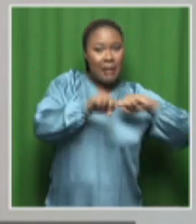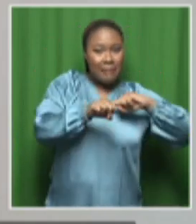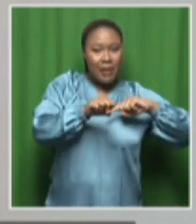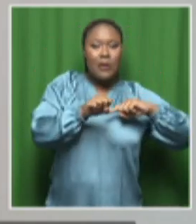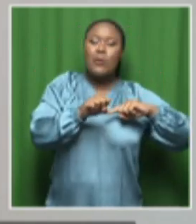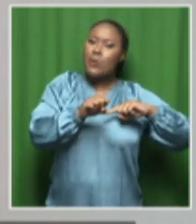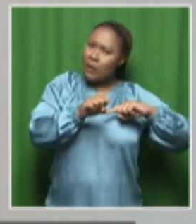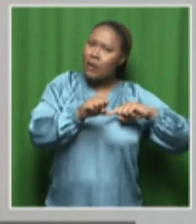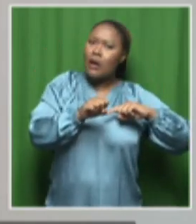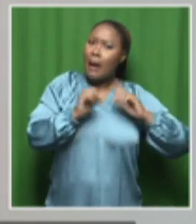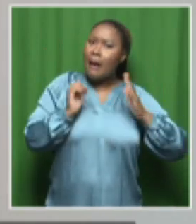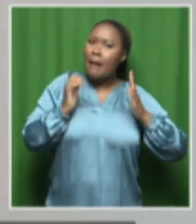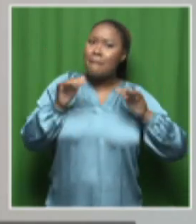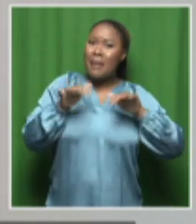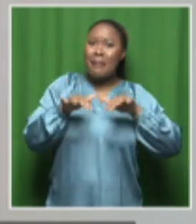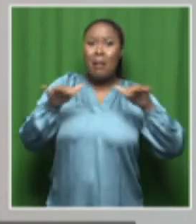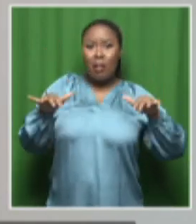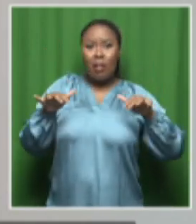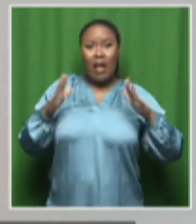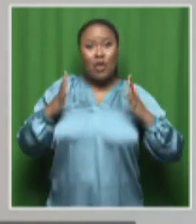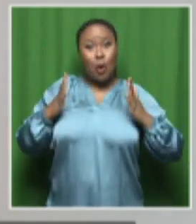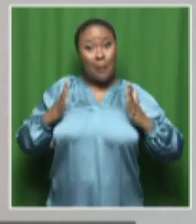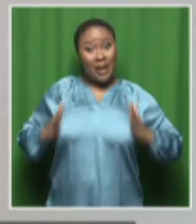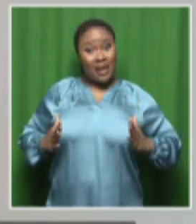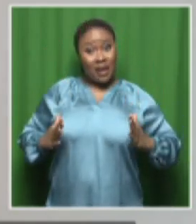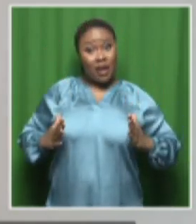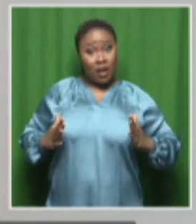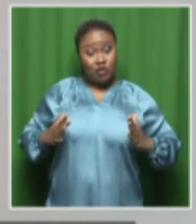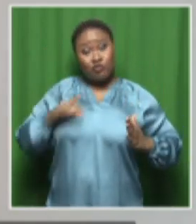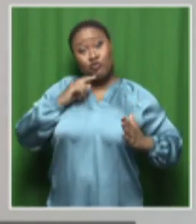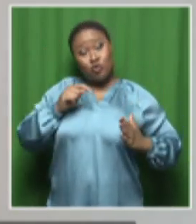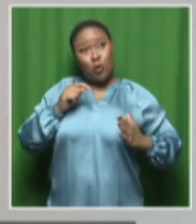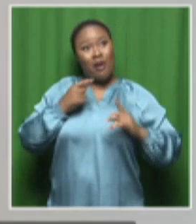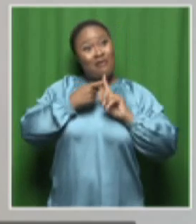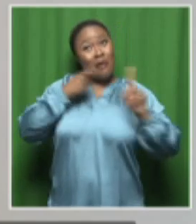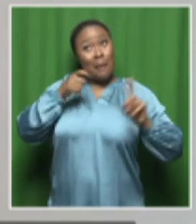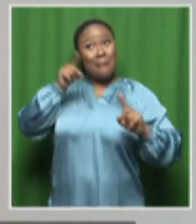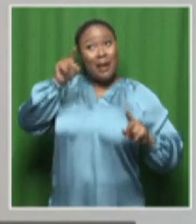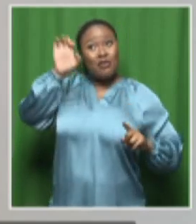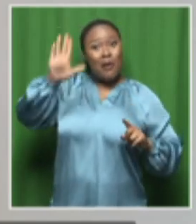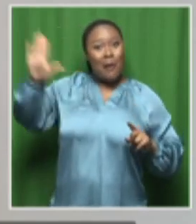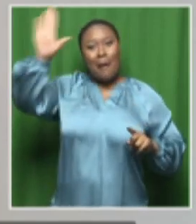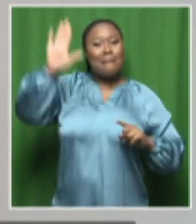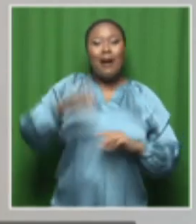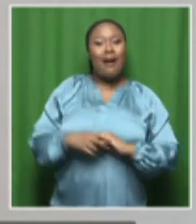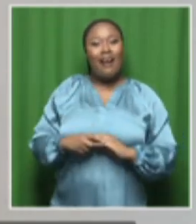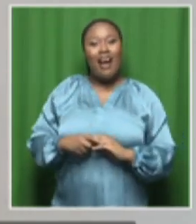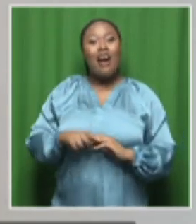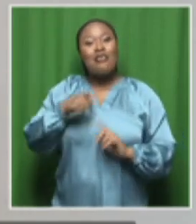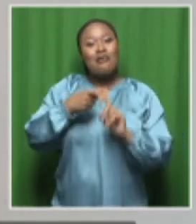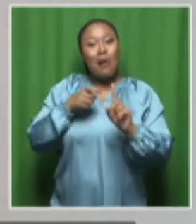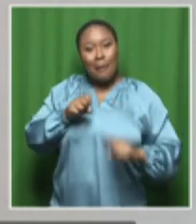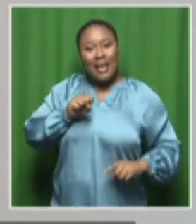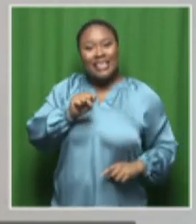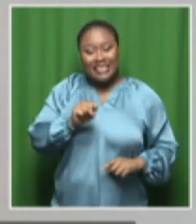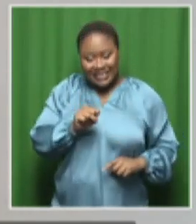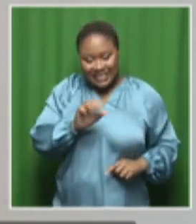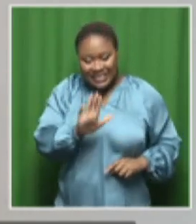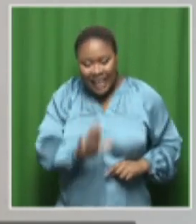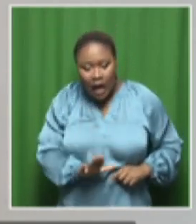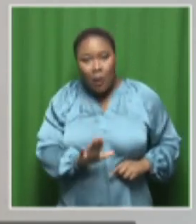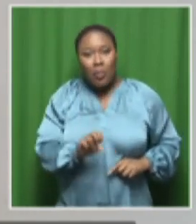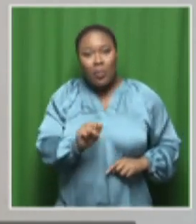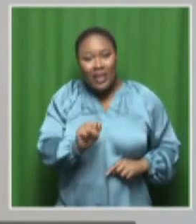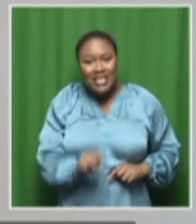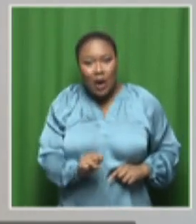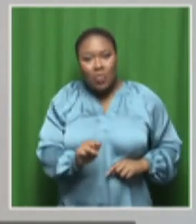that life don't originate from Europe, but it actually originates from Southern Africa. And the time period goes back to